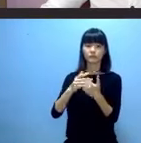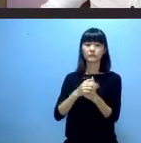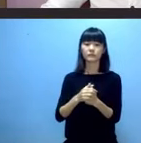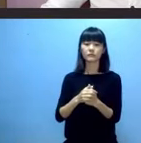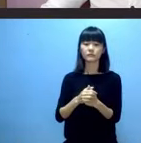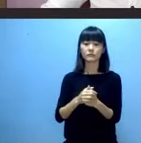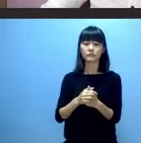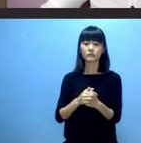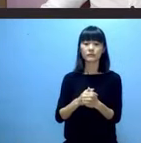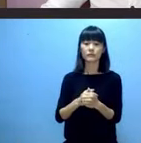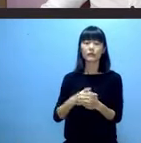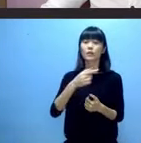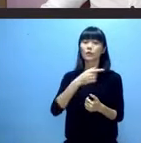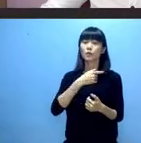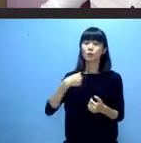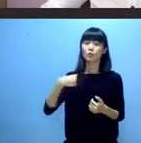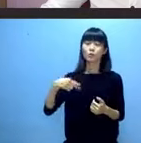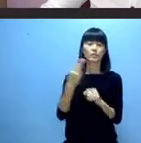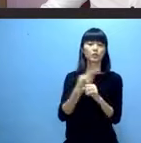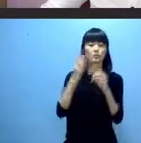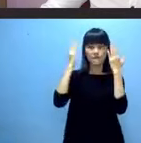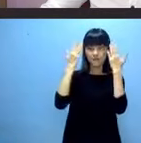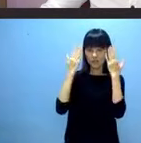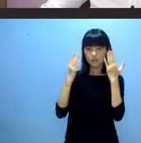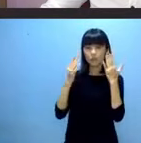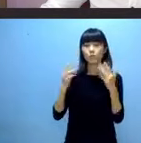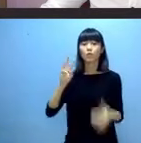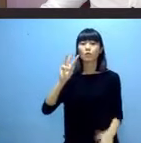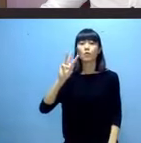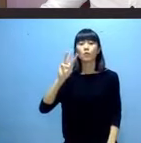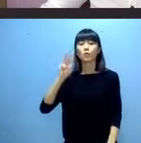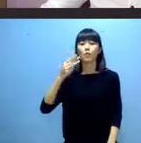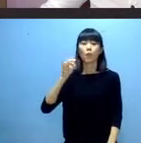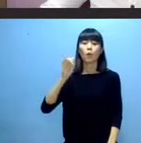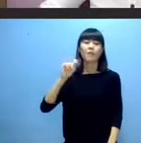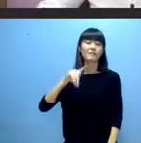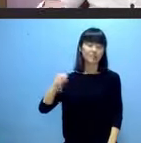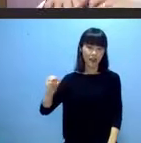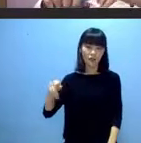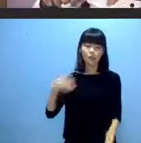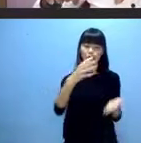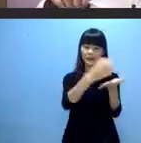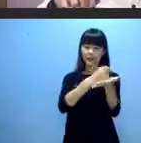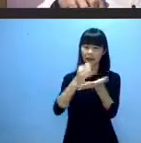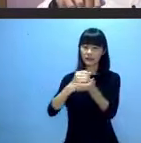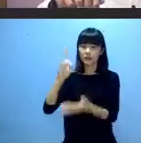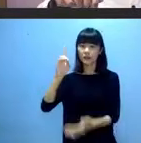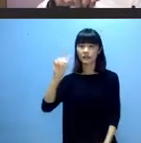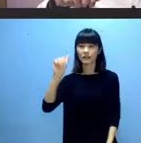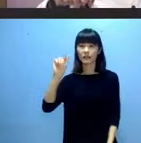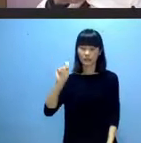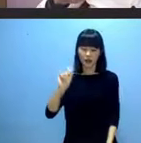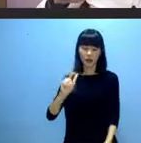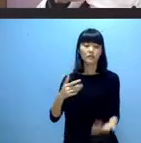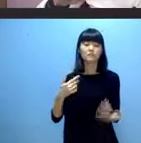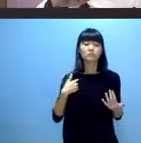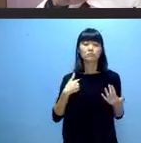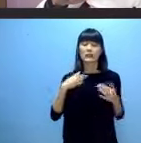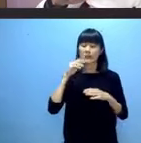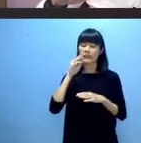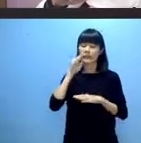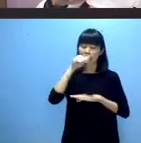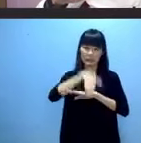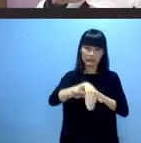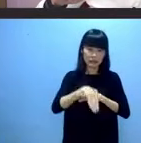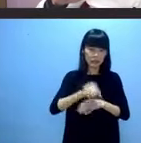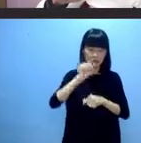So we, you know, we use Facebook, we use WhatsApp, we gathered all this data, and in the middle of the night, I was just sorting through the data. Immediately the next